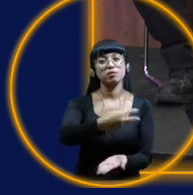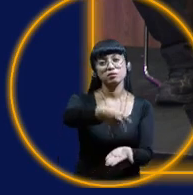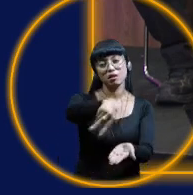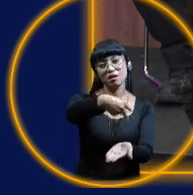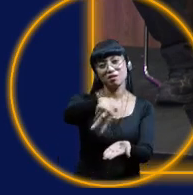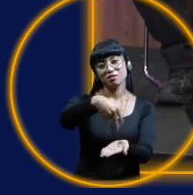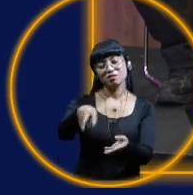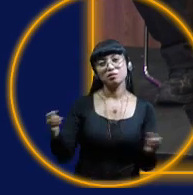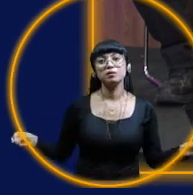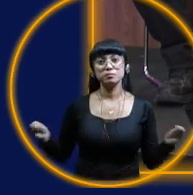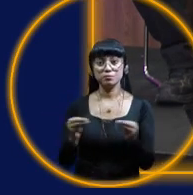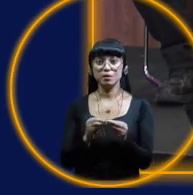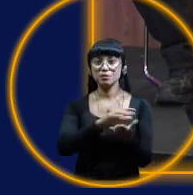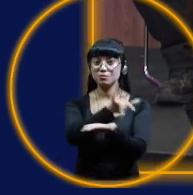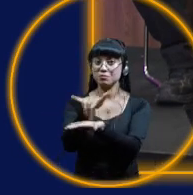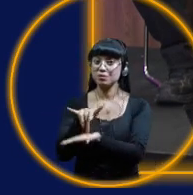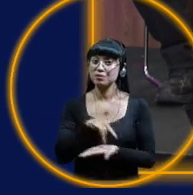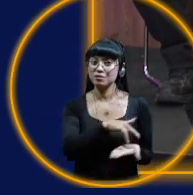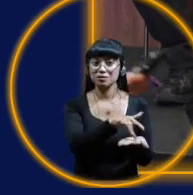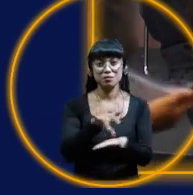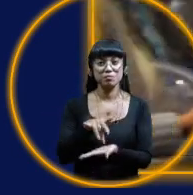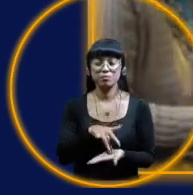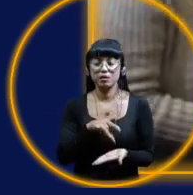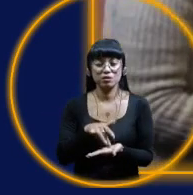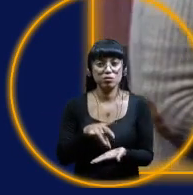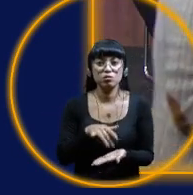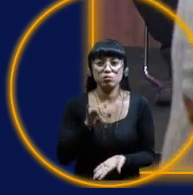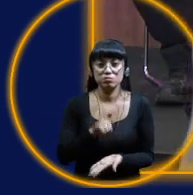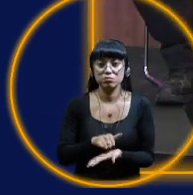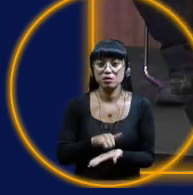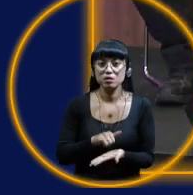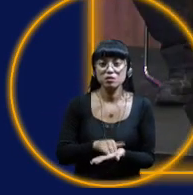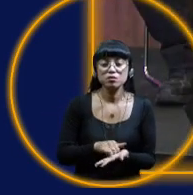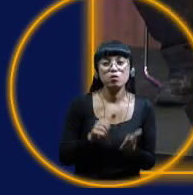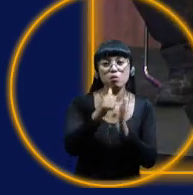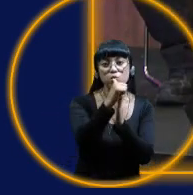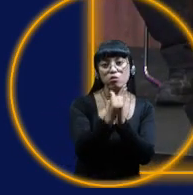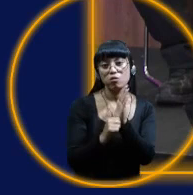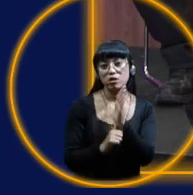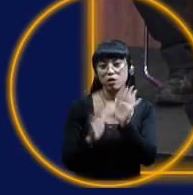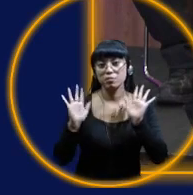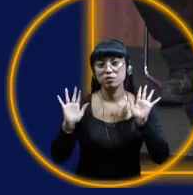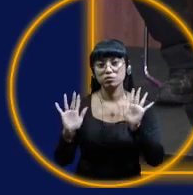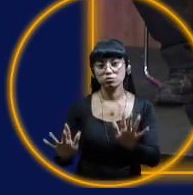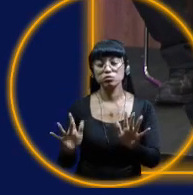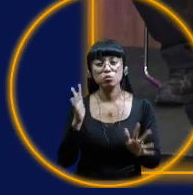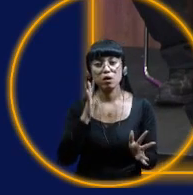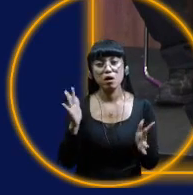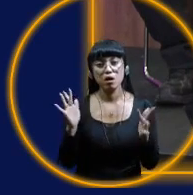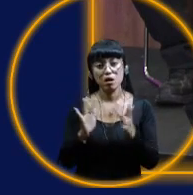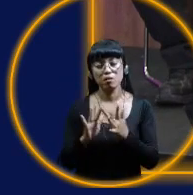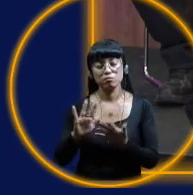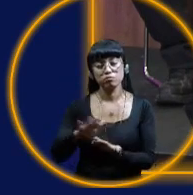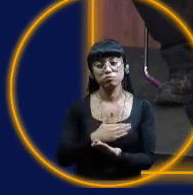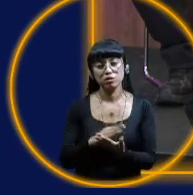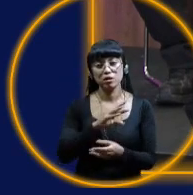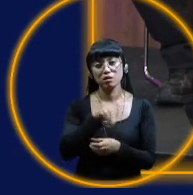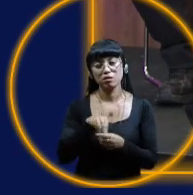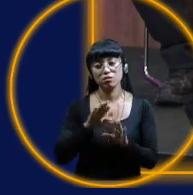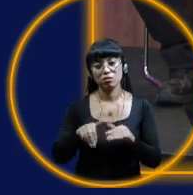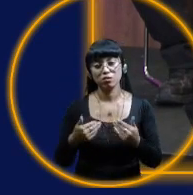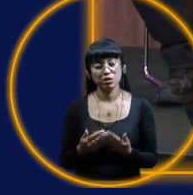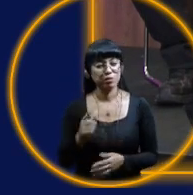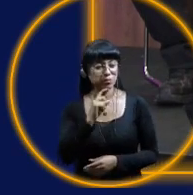participating in all the school available music programs, and yeah. Is that similar for you, Ben? Yeah, early